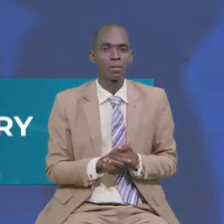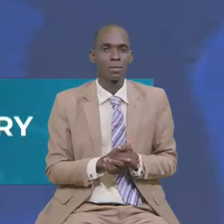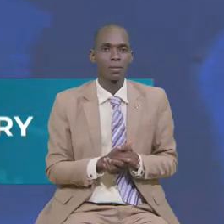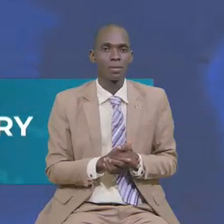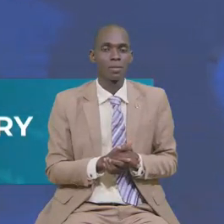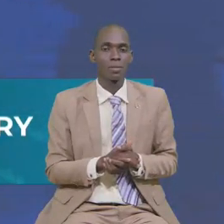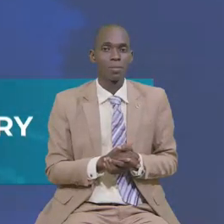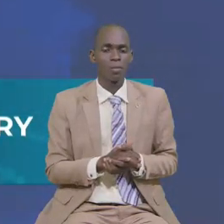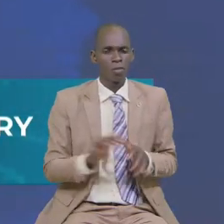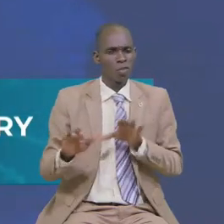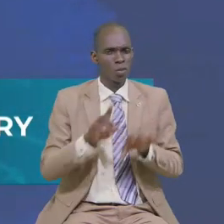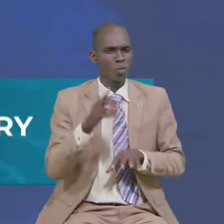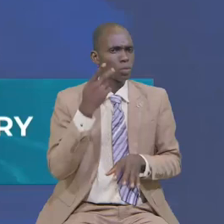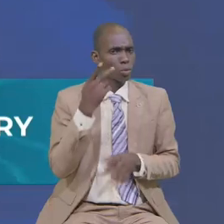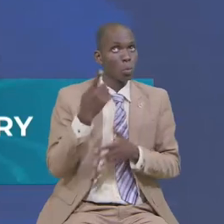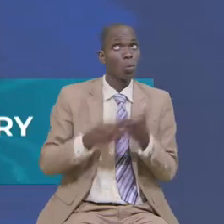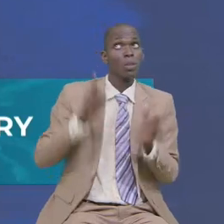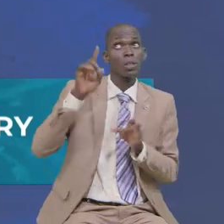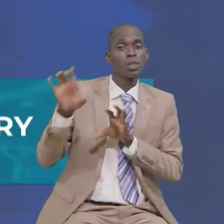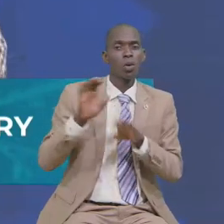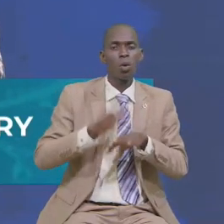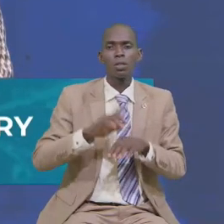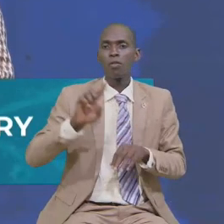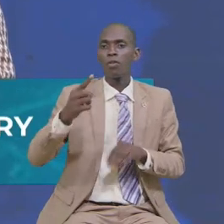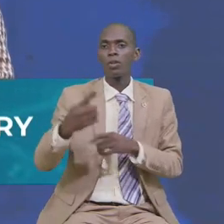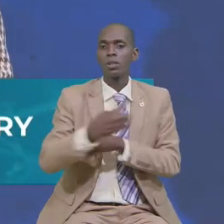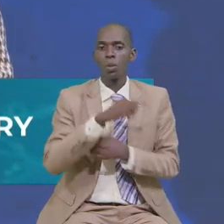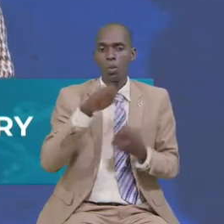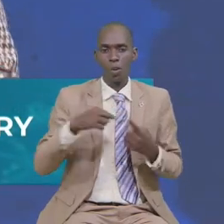Did you see what he did on Thursday when we started?